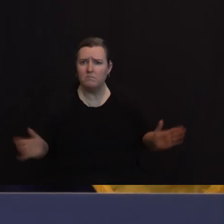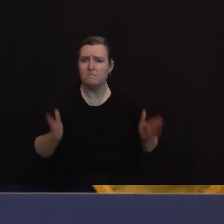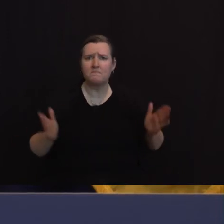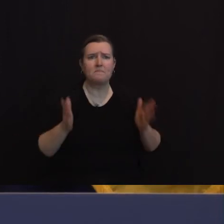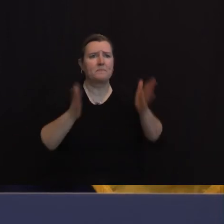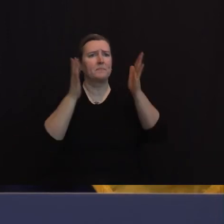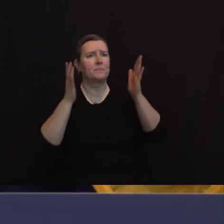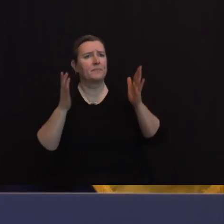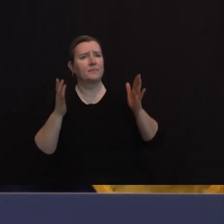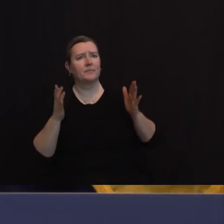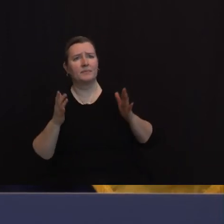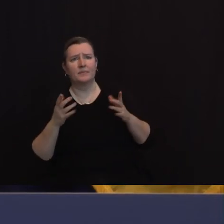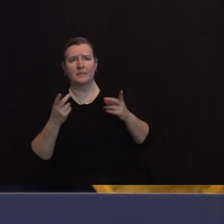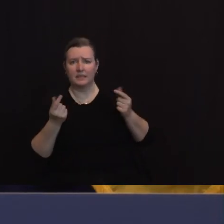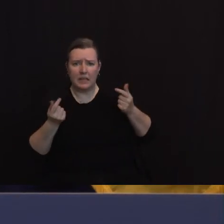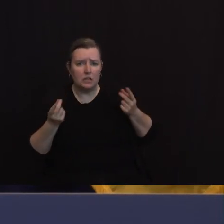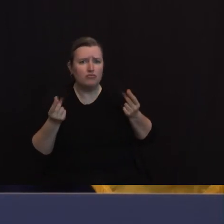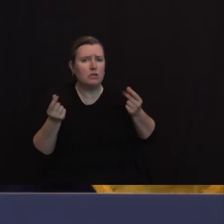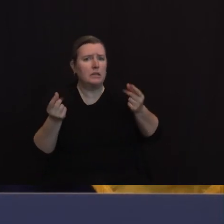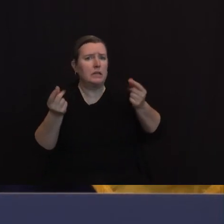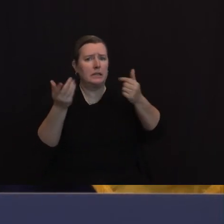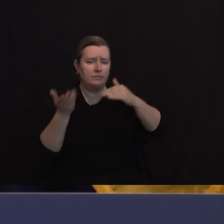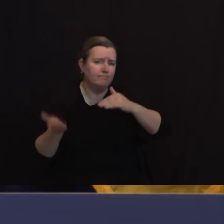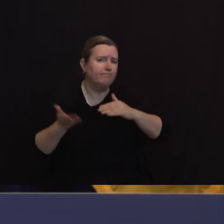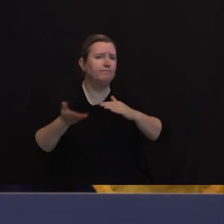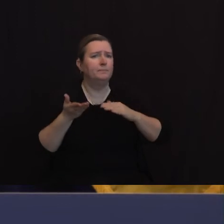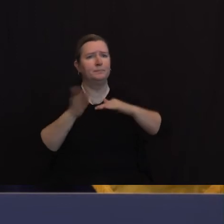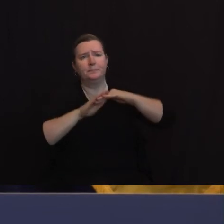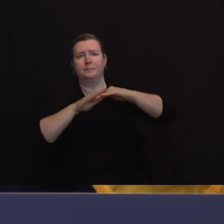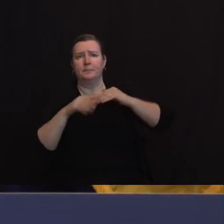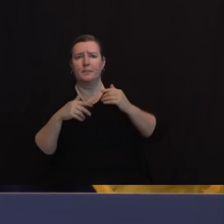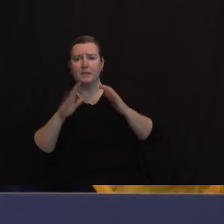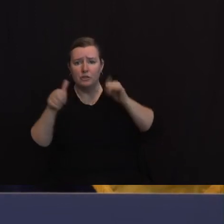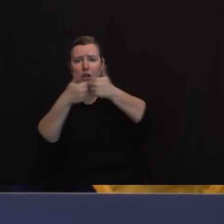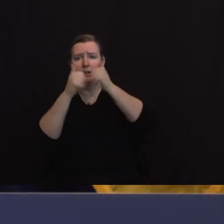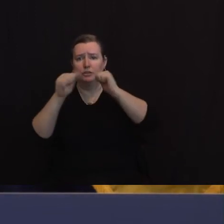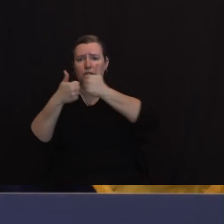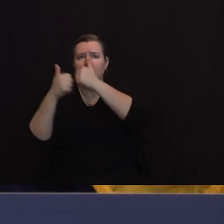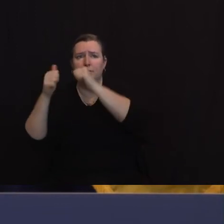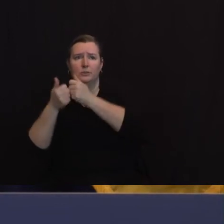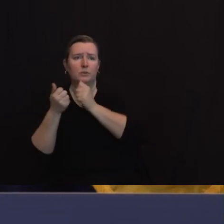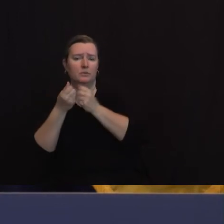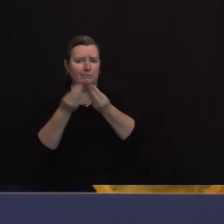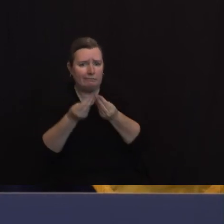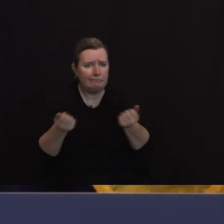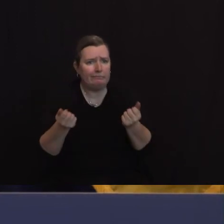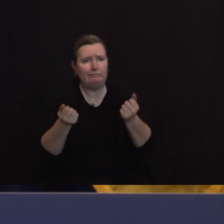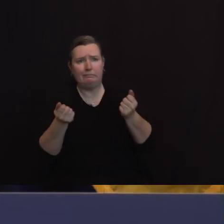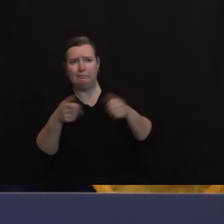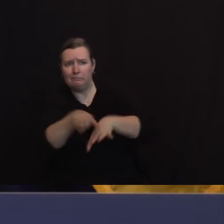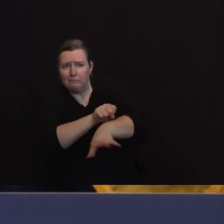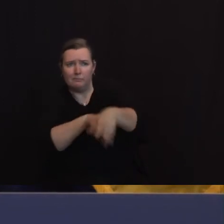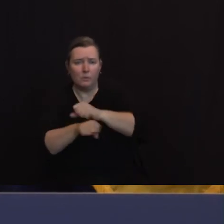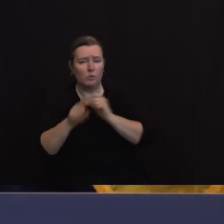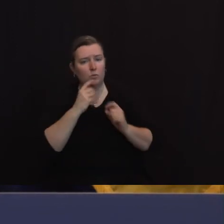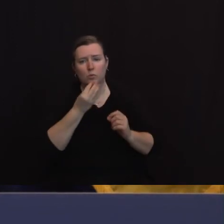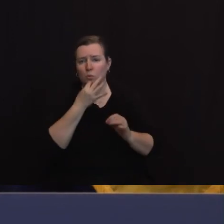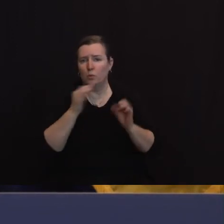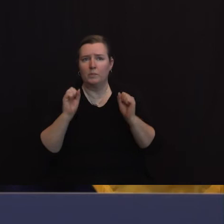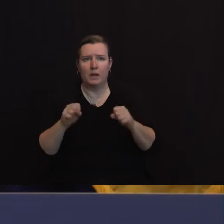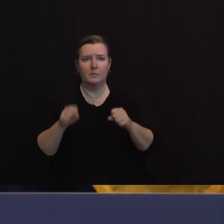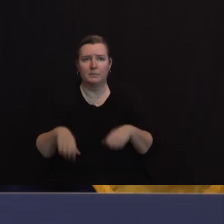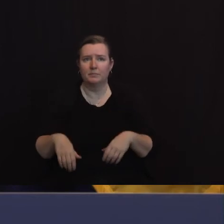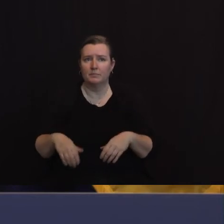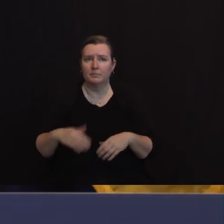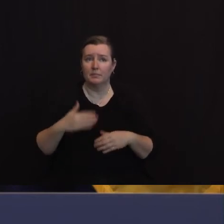the challenges that we have to get them solved as fast and as completely as possible. So thank you for your leadership. Diana, thank you for yours as well.